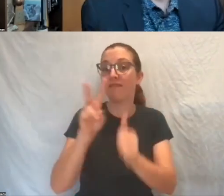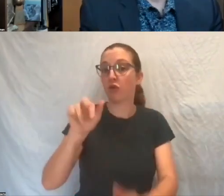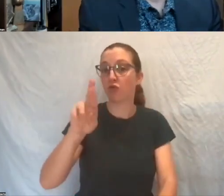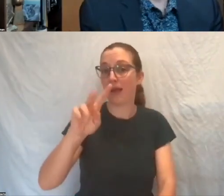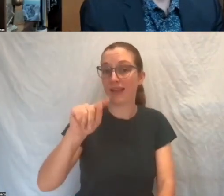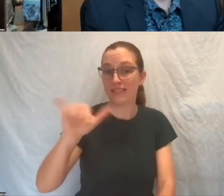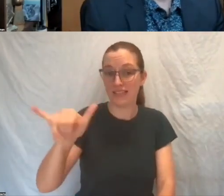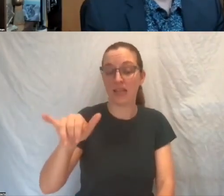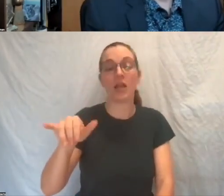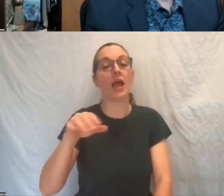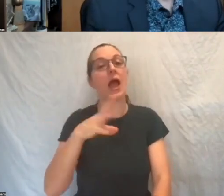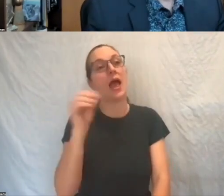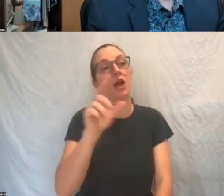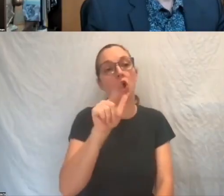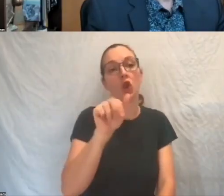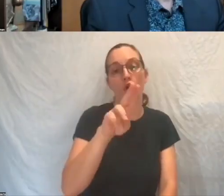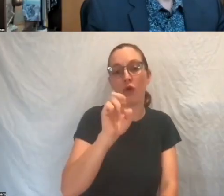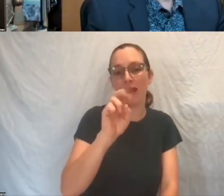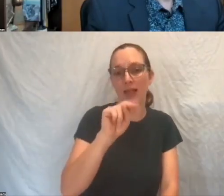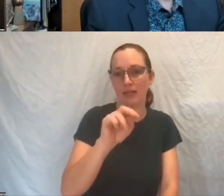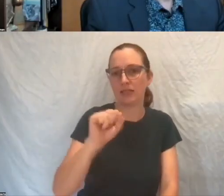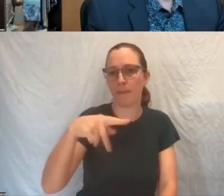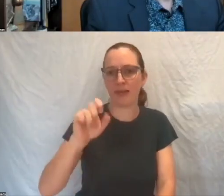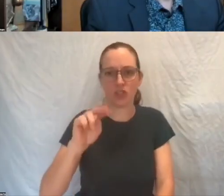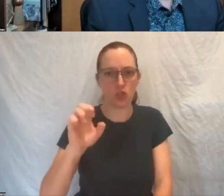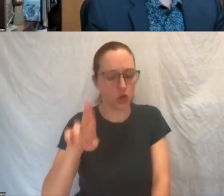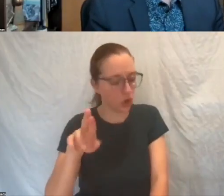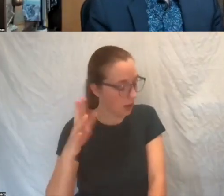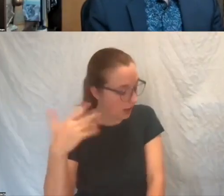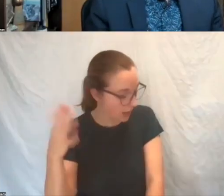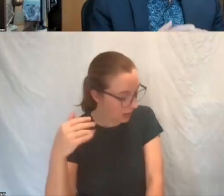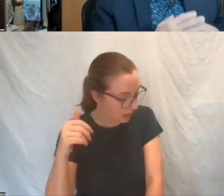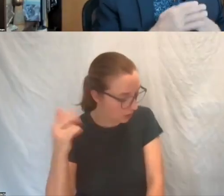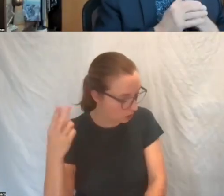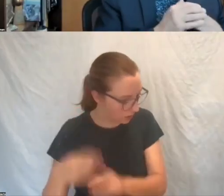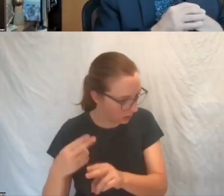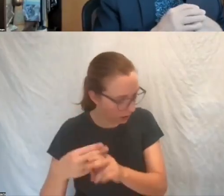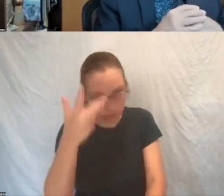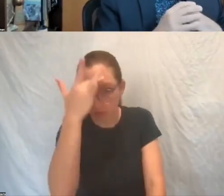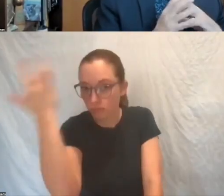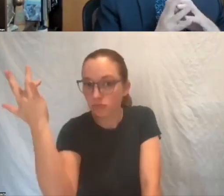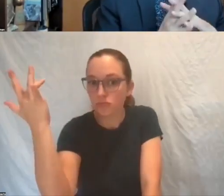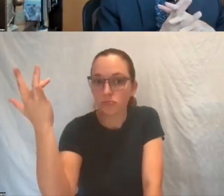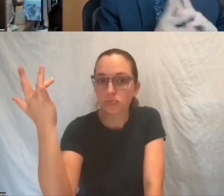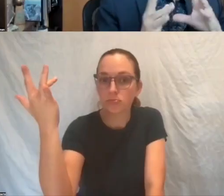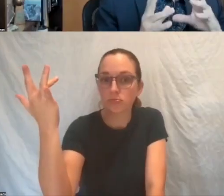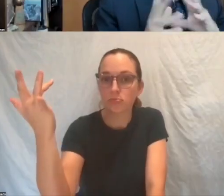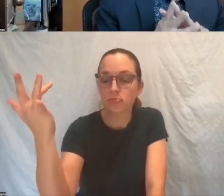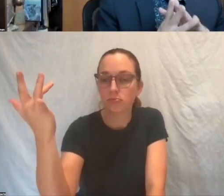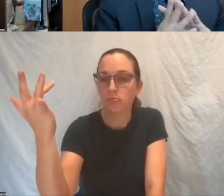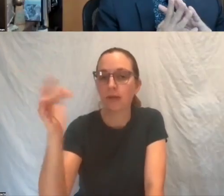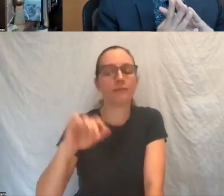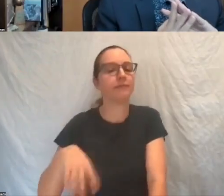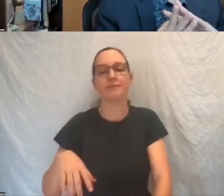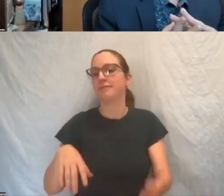Lauren Spencer and oh my gosh, her name is blanking on me. Just a number